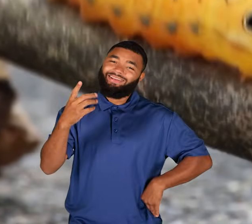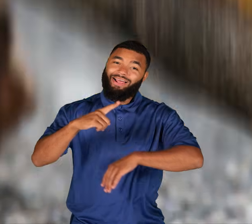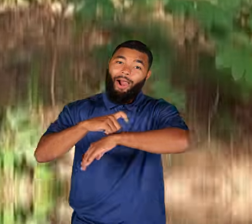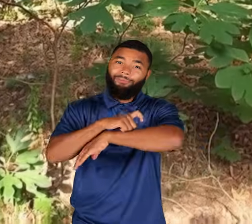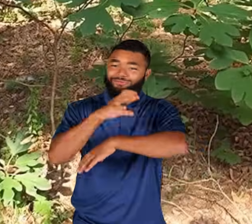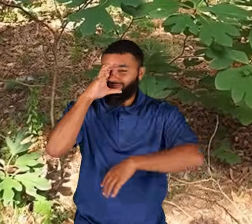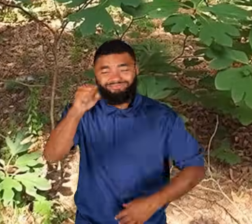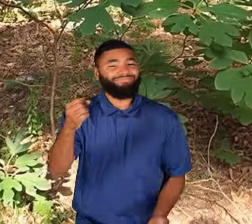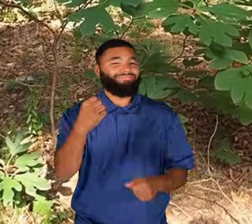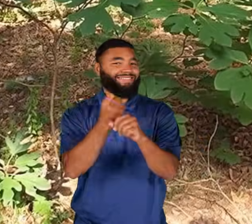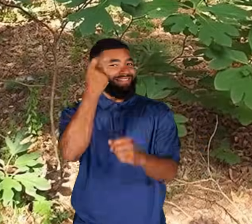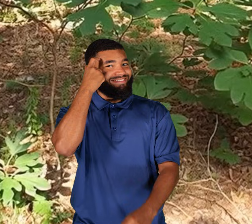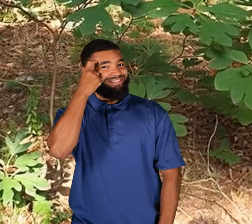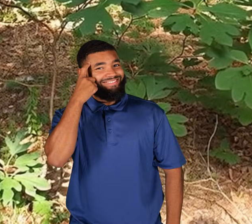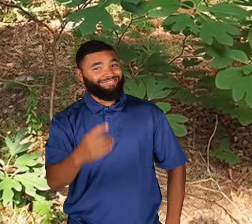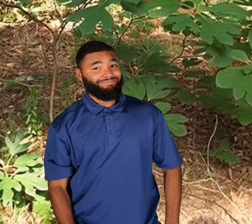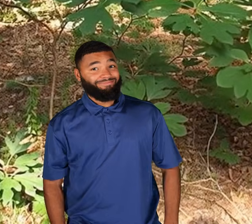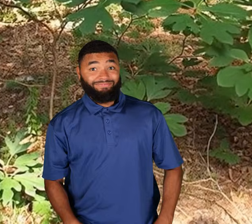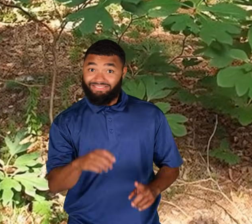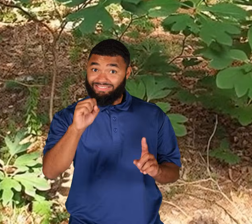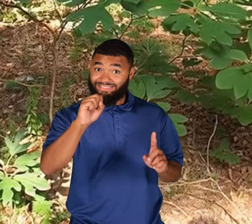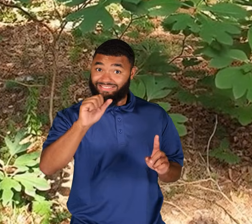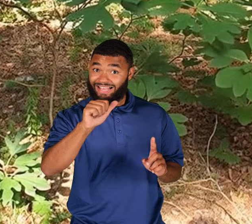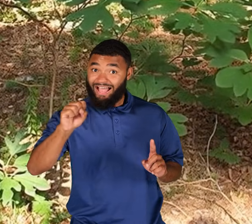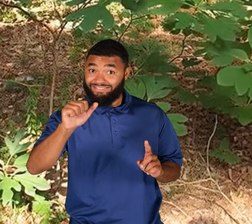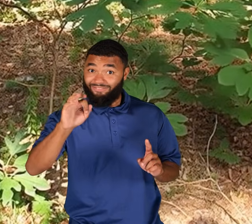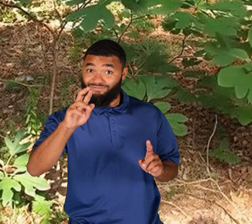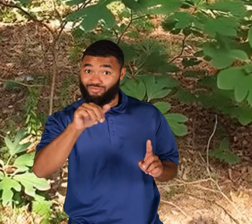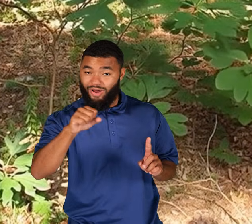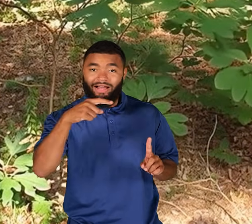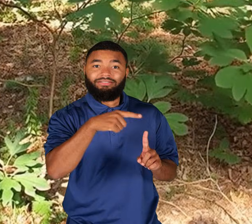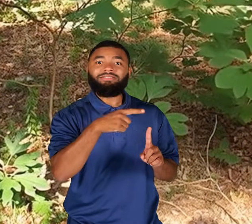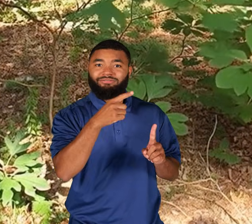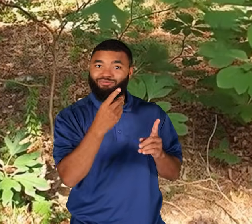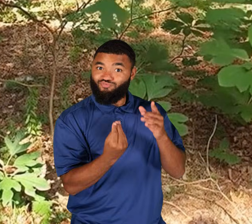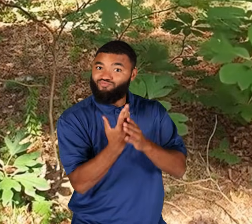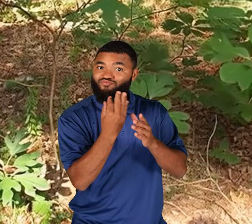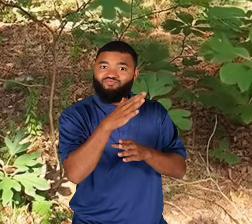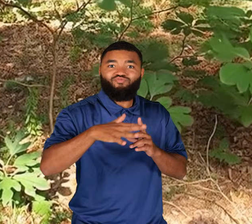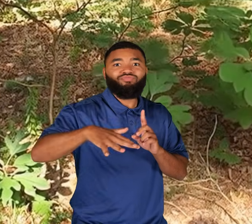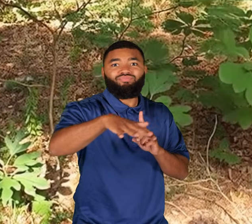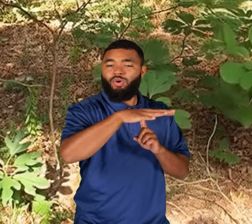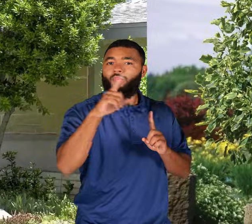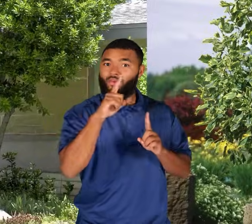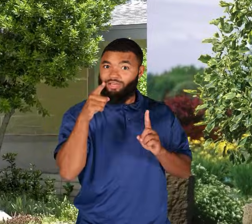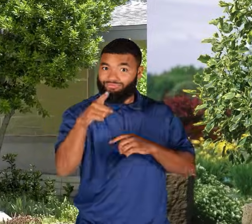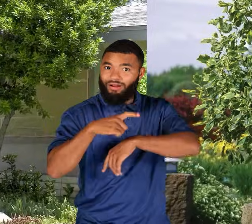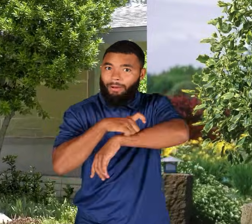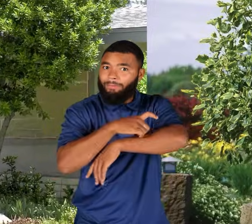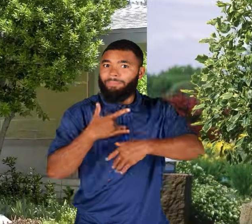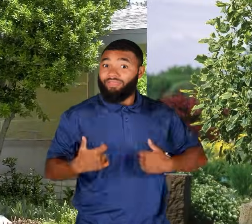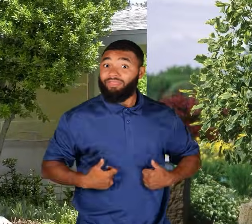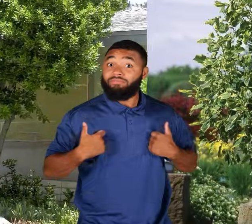it. Sassafras is another plant that grows in the same forests and gardens where spicebush caterpillars live.